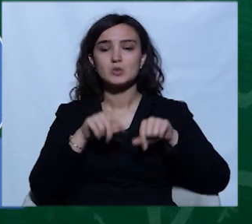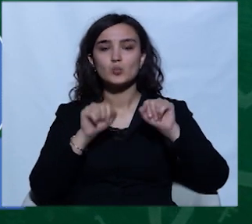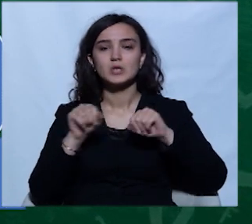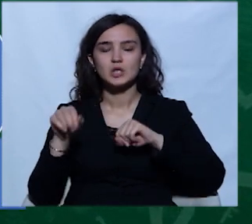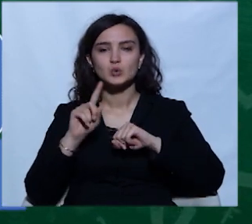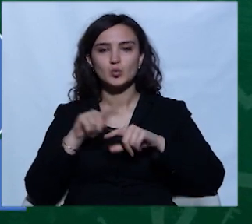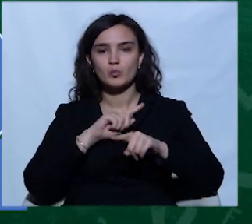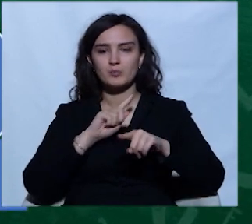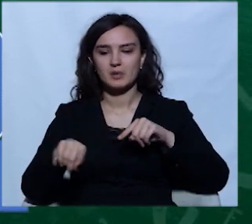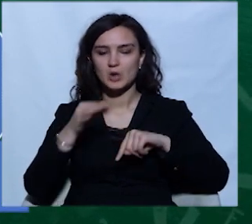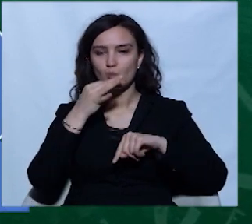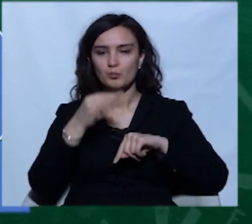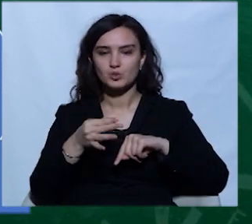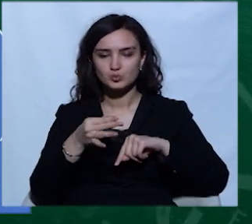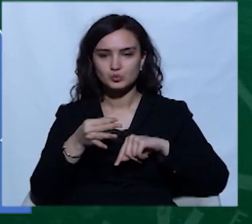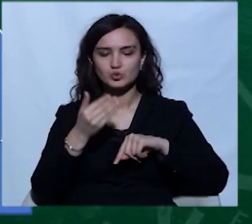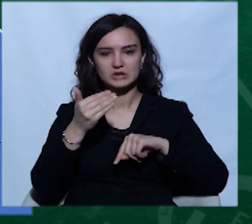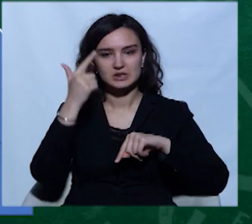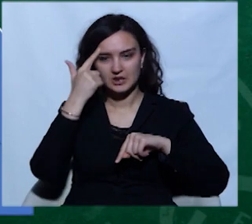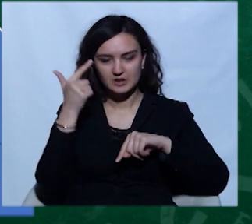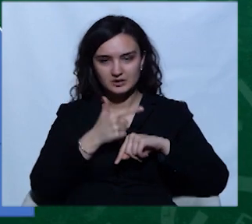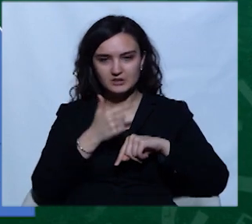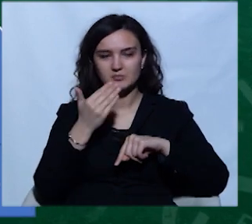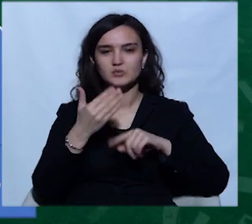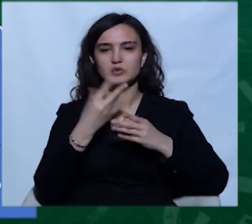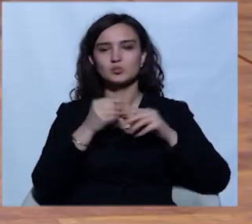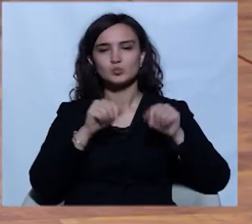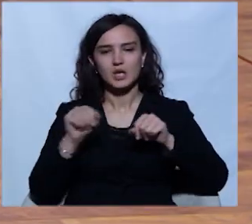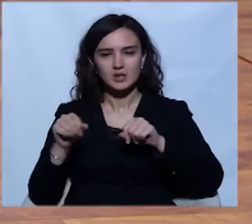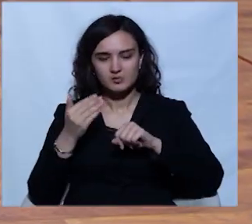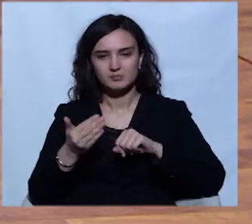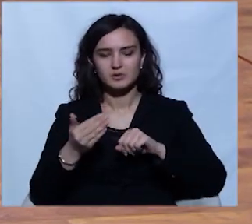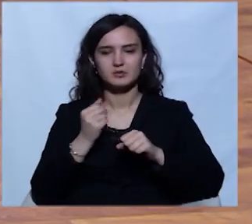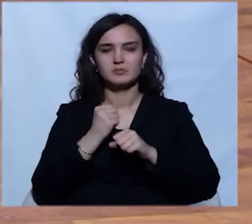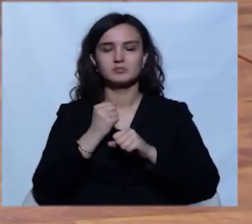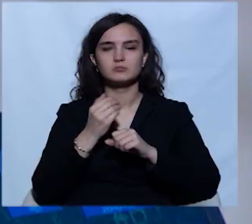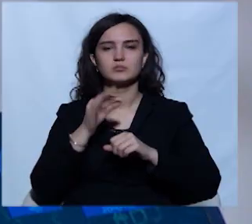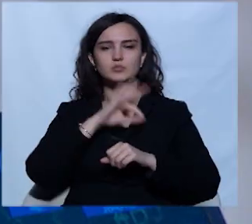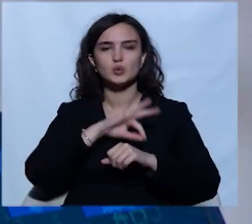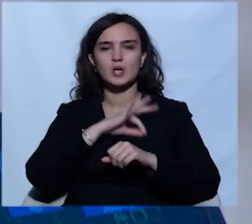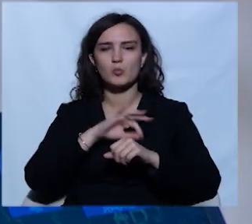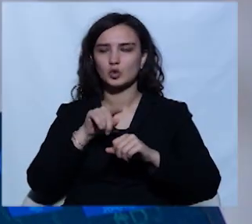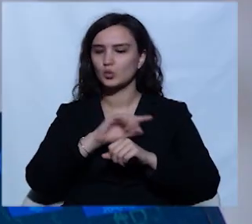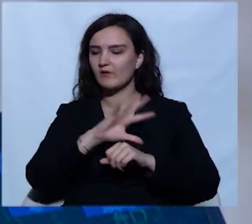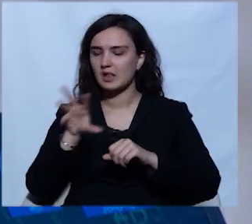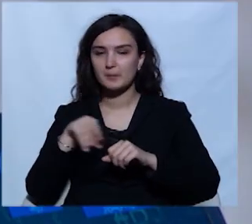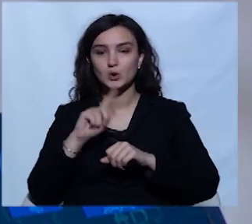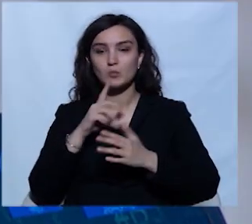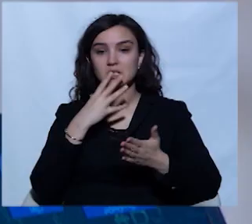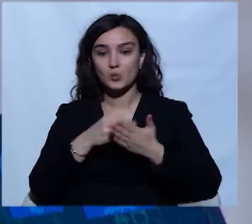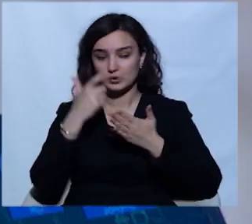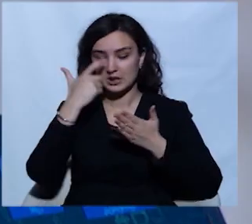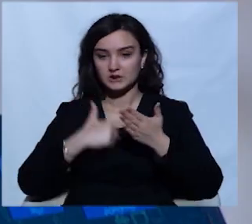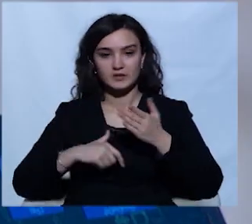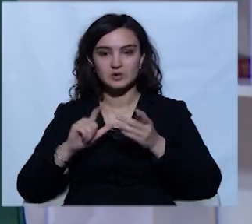quick and easy answers using your intelligence and your skills, making use of things around you to get yourself out